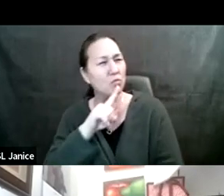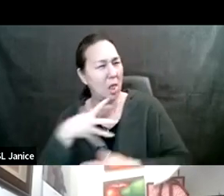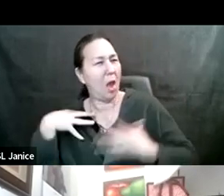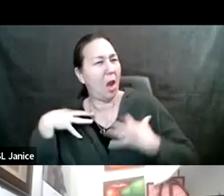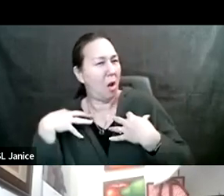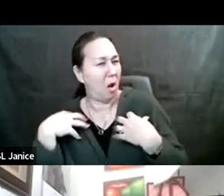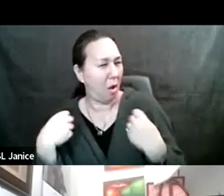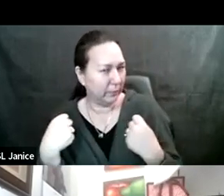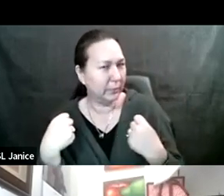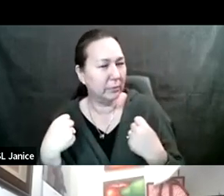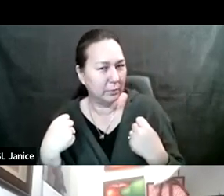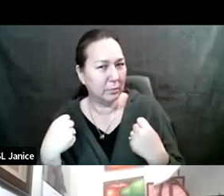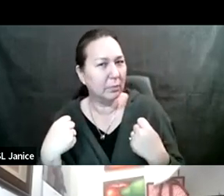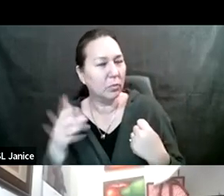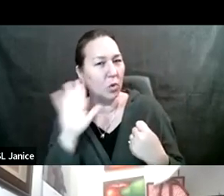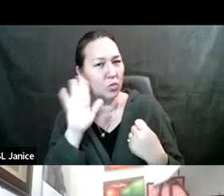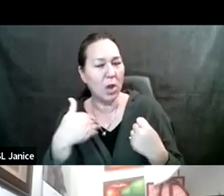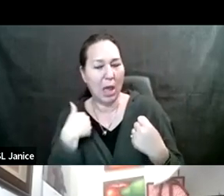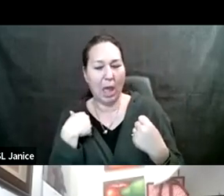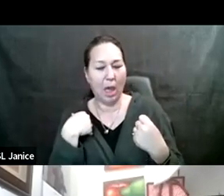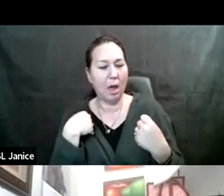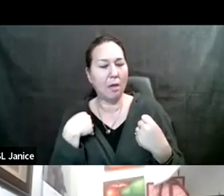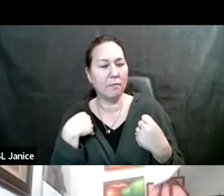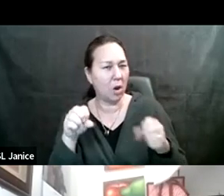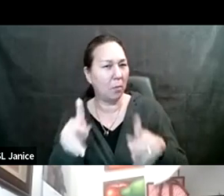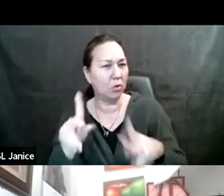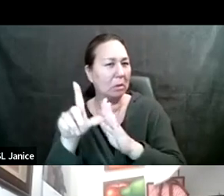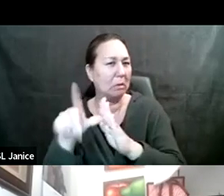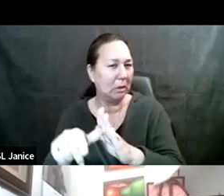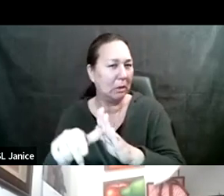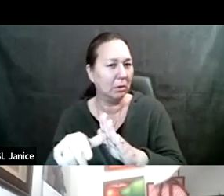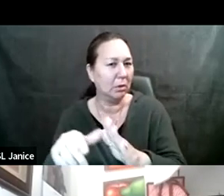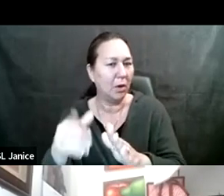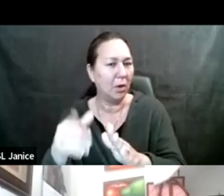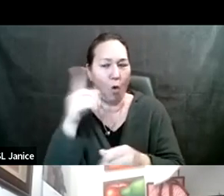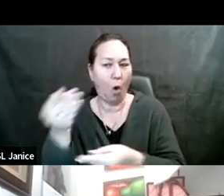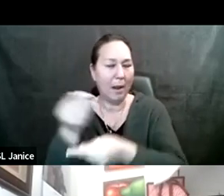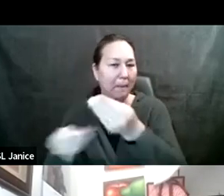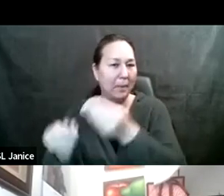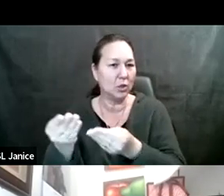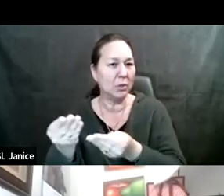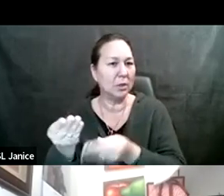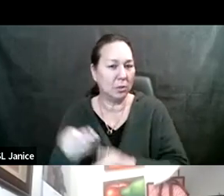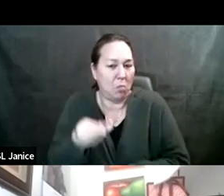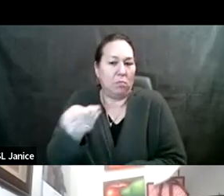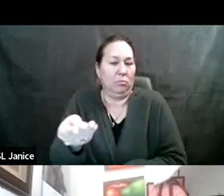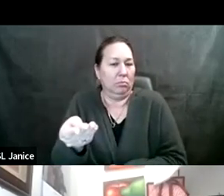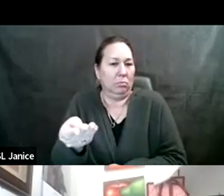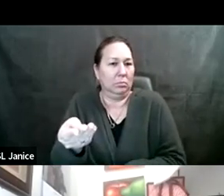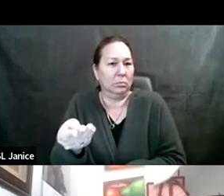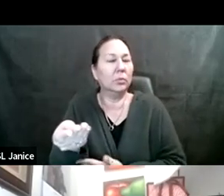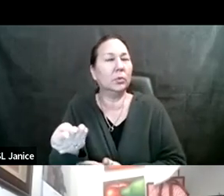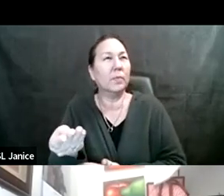a time that there could be another budget proposed but I don't know what the authority of the school committee would be